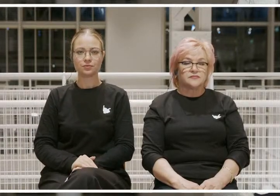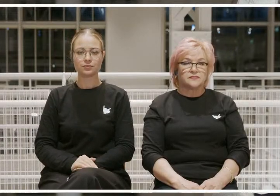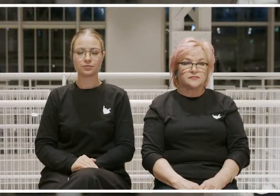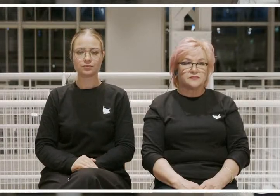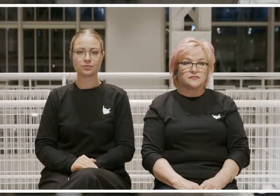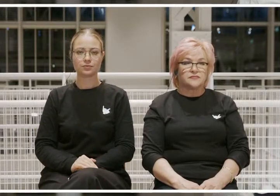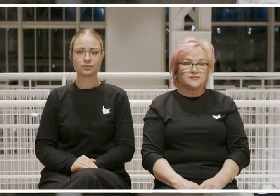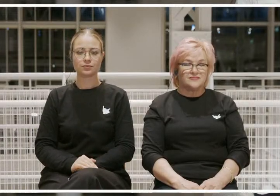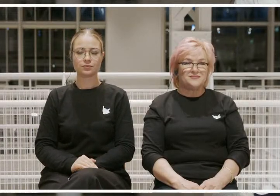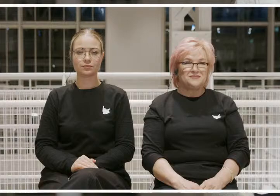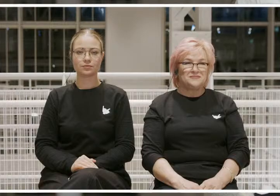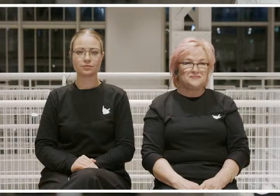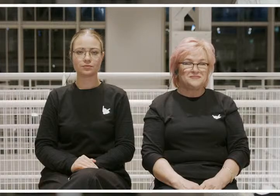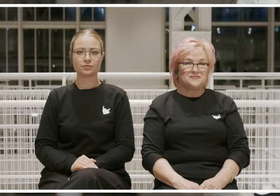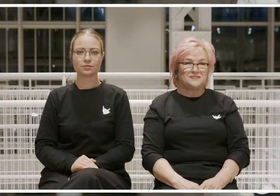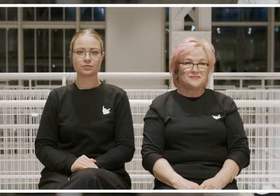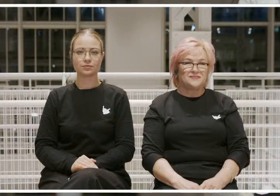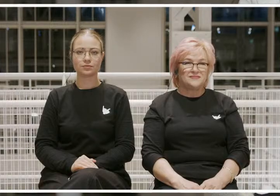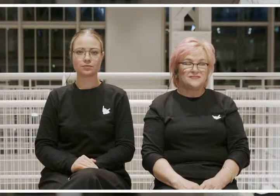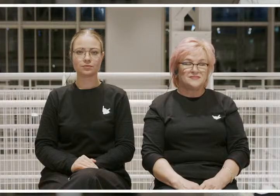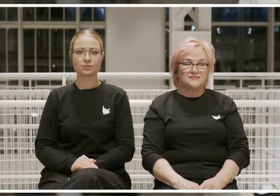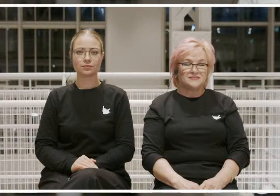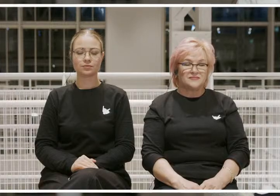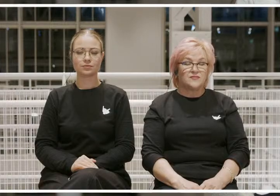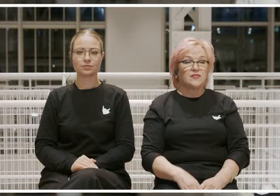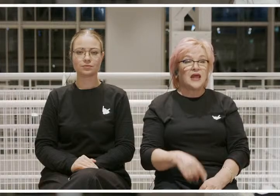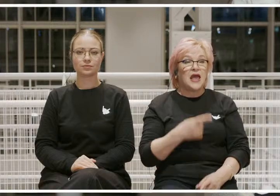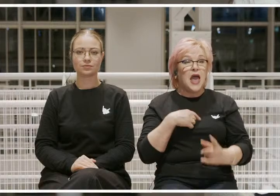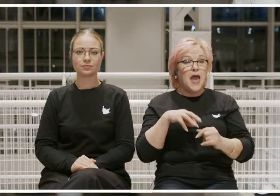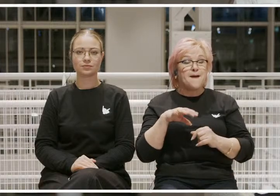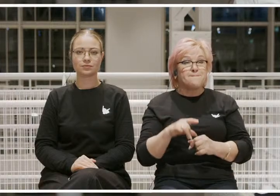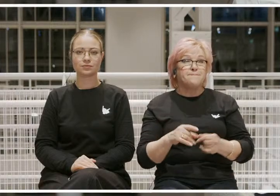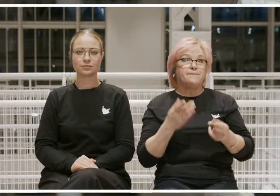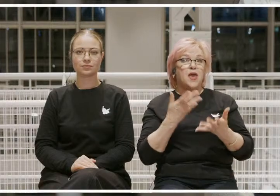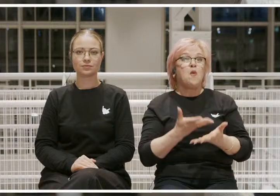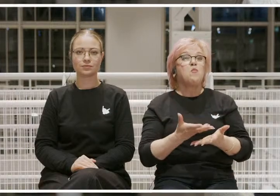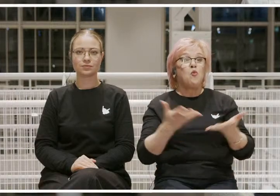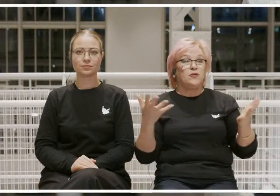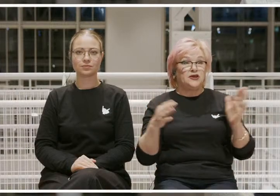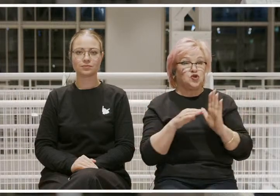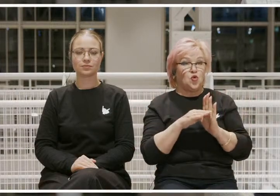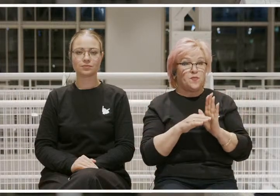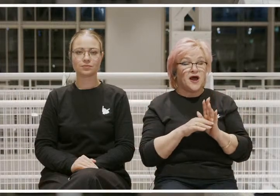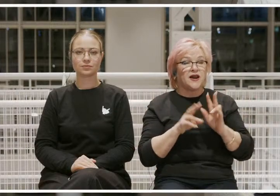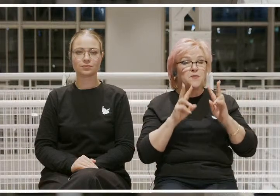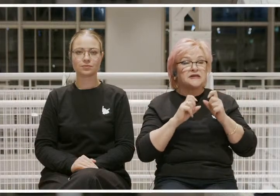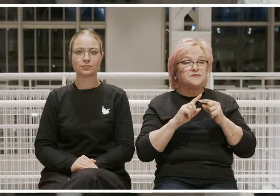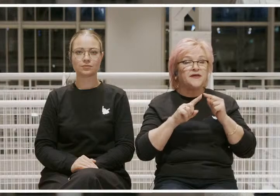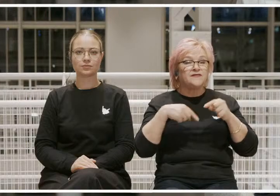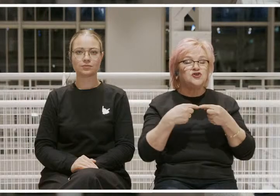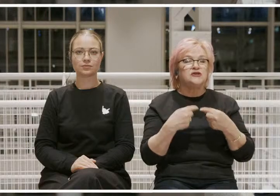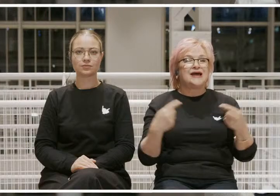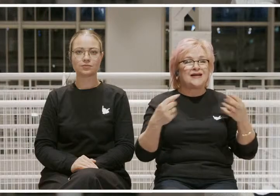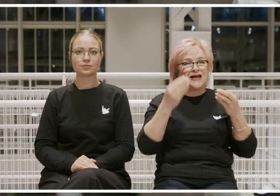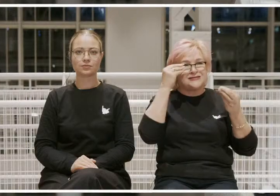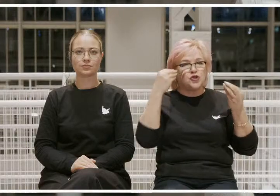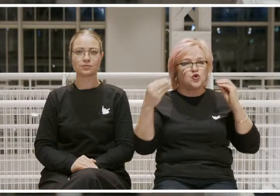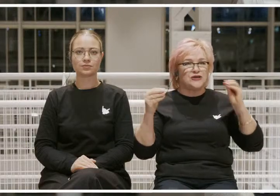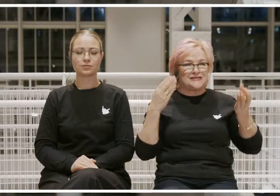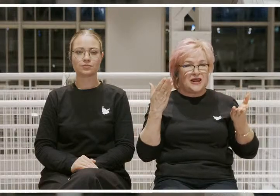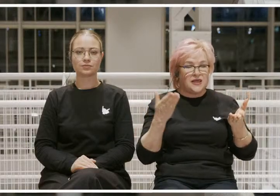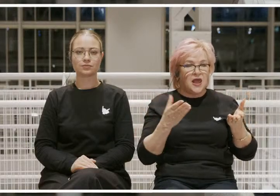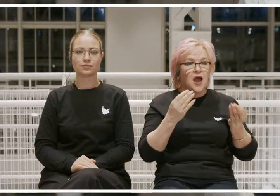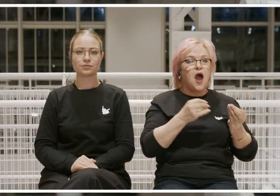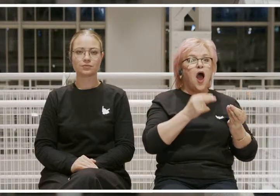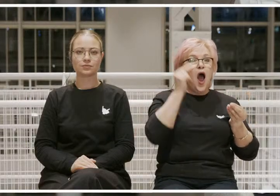publication, public program around food, and public program as learning programs. But before